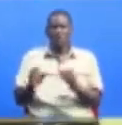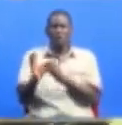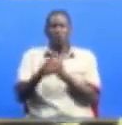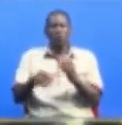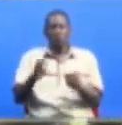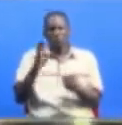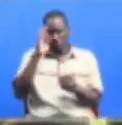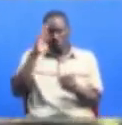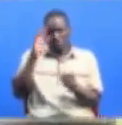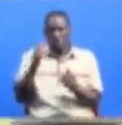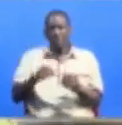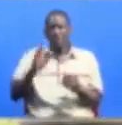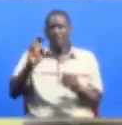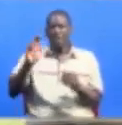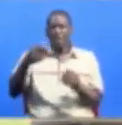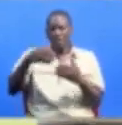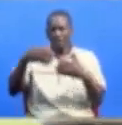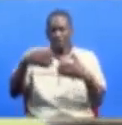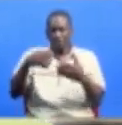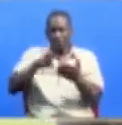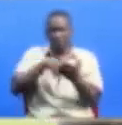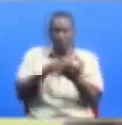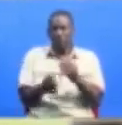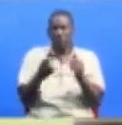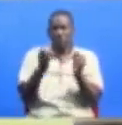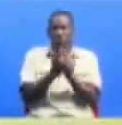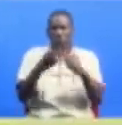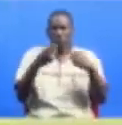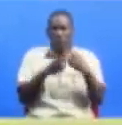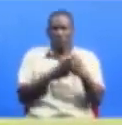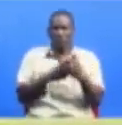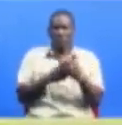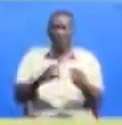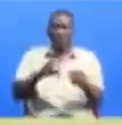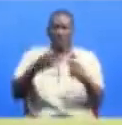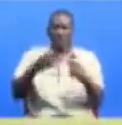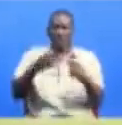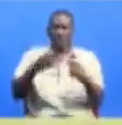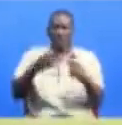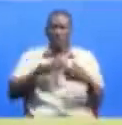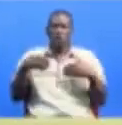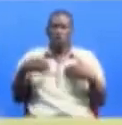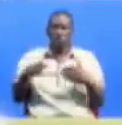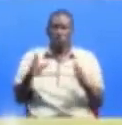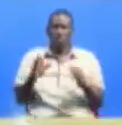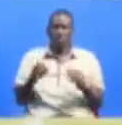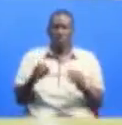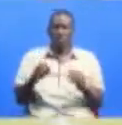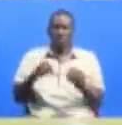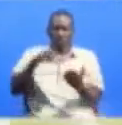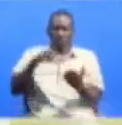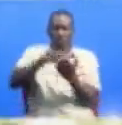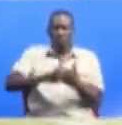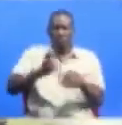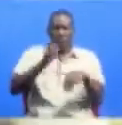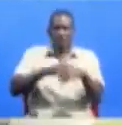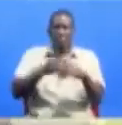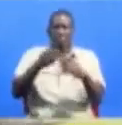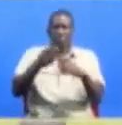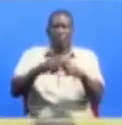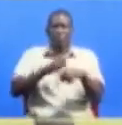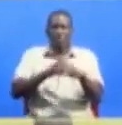remember. Kenya lost 12-7 to Canada in the relegation playoff final, losing their core status for the first time since getting promoted